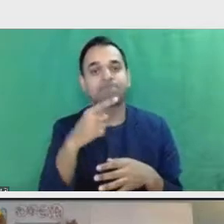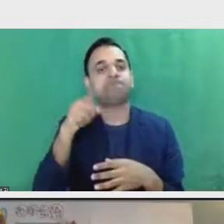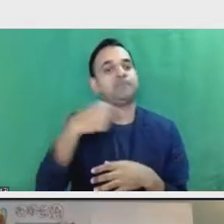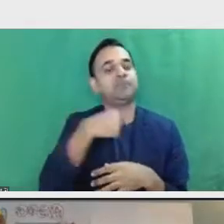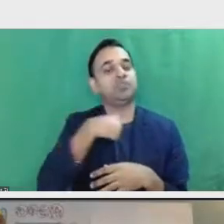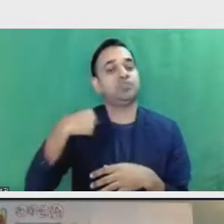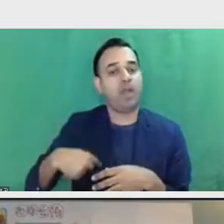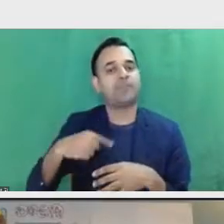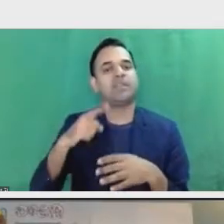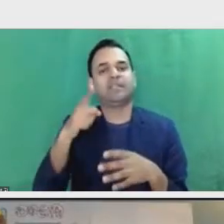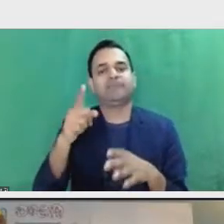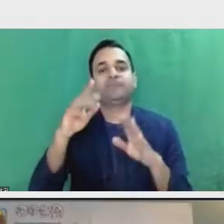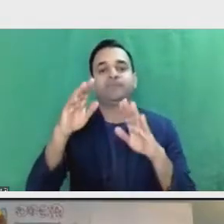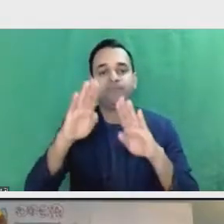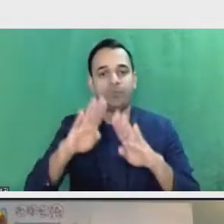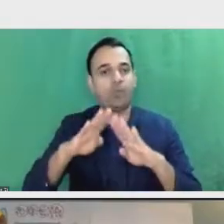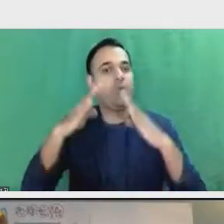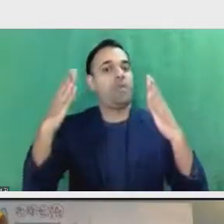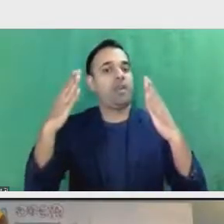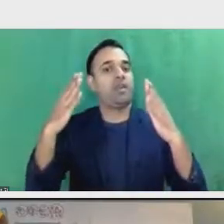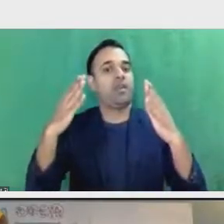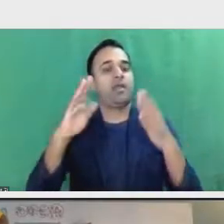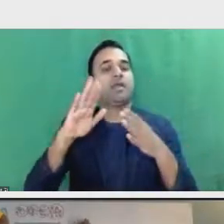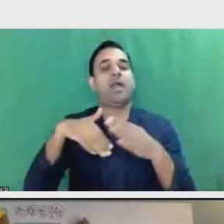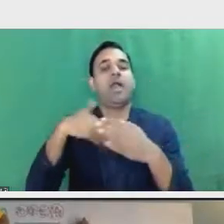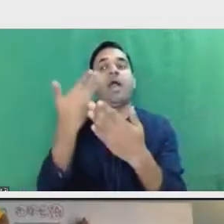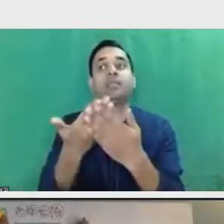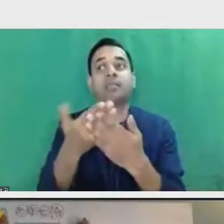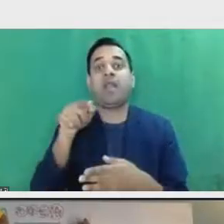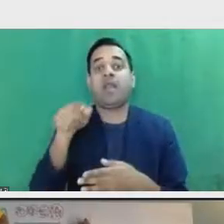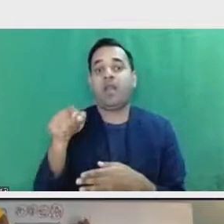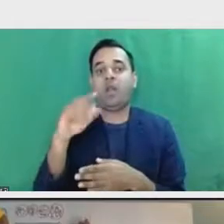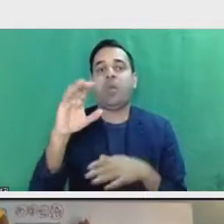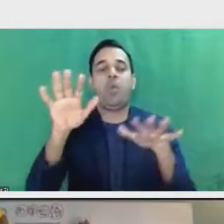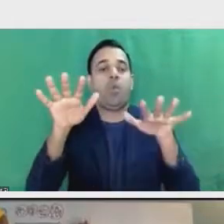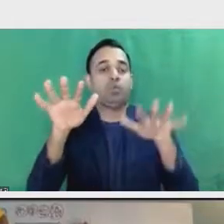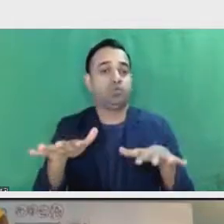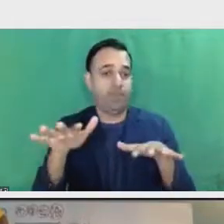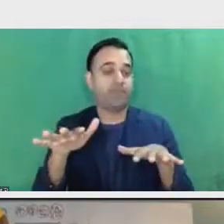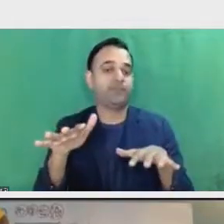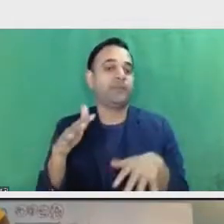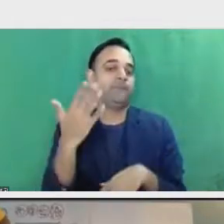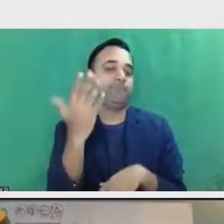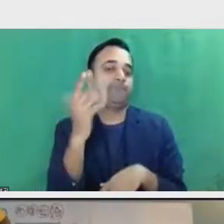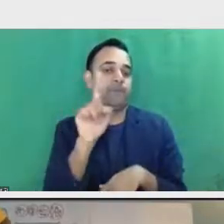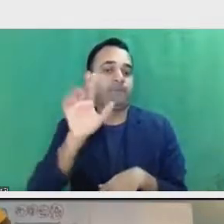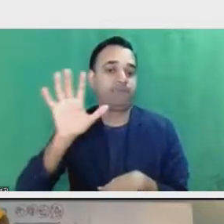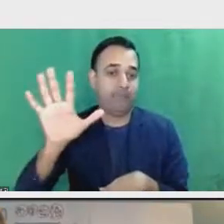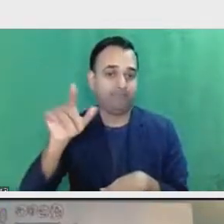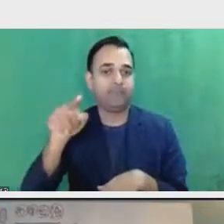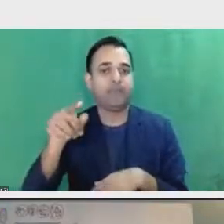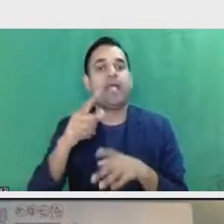will be followed by a second part, which will take place at the end of April next year in Kunming, China, in person, where